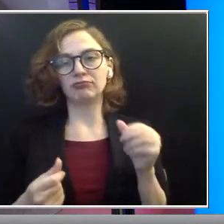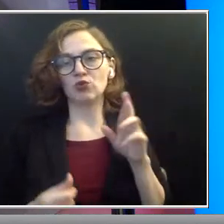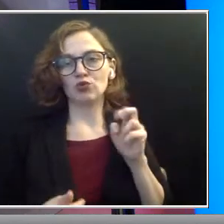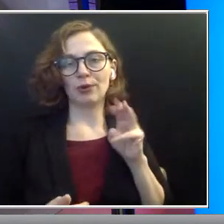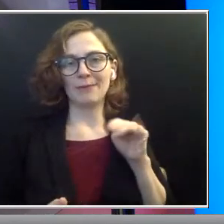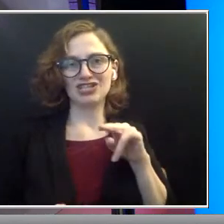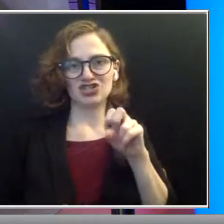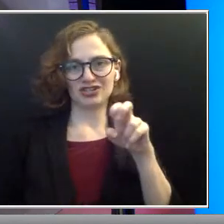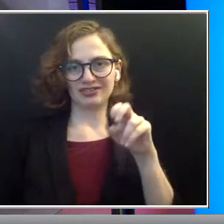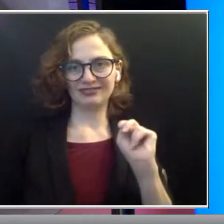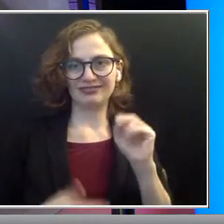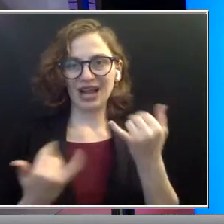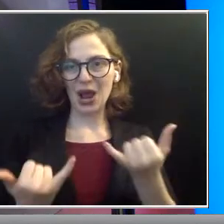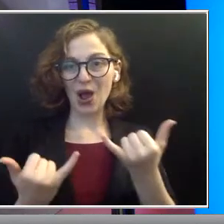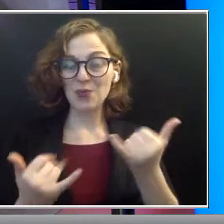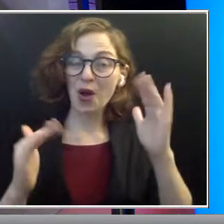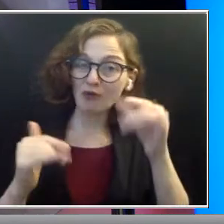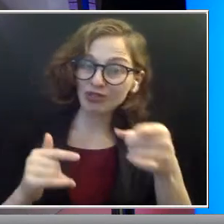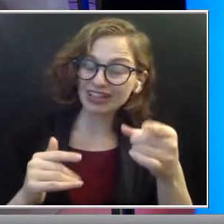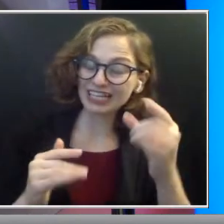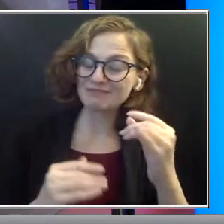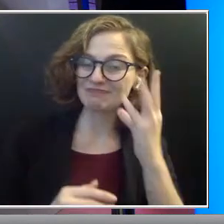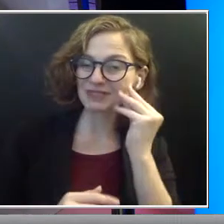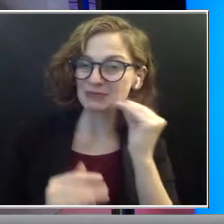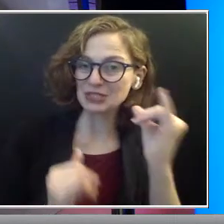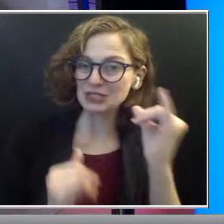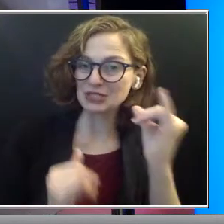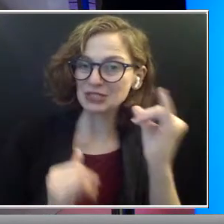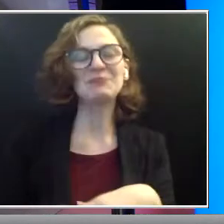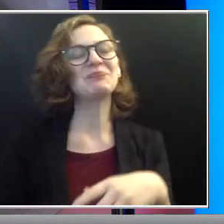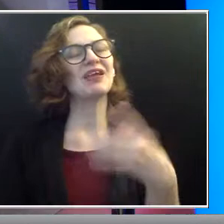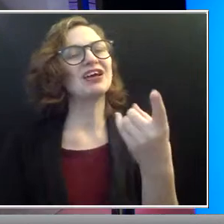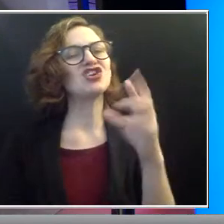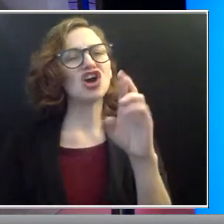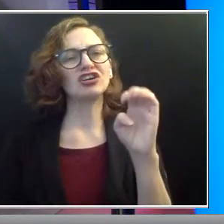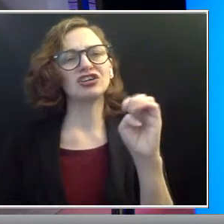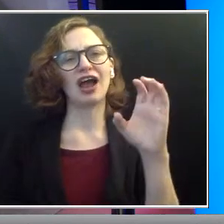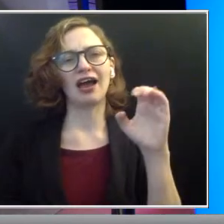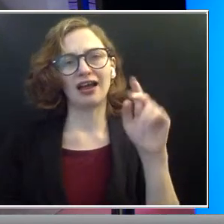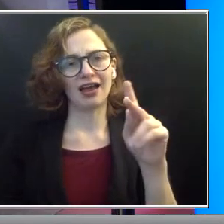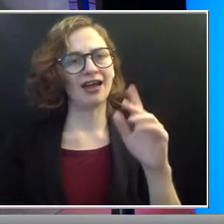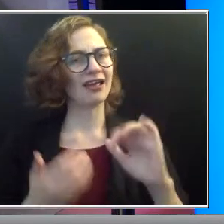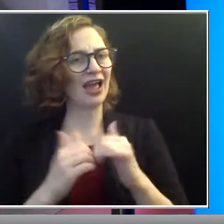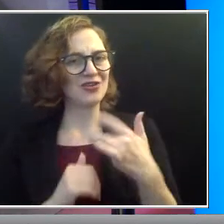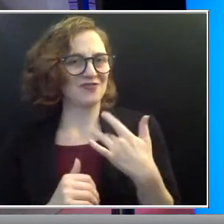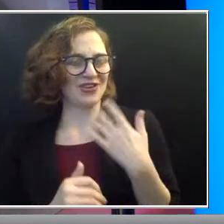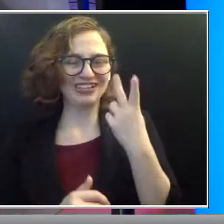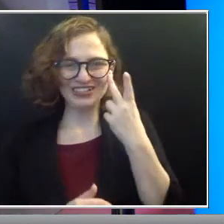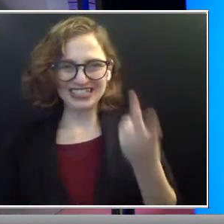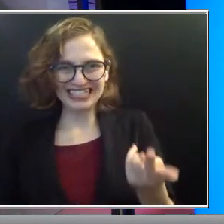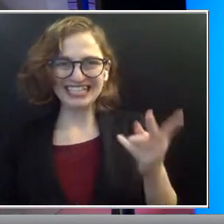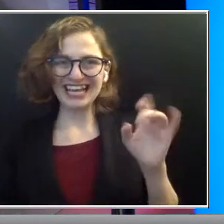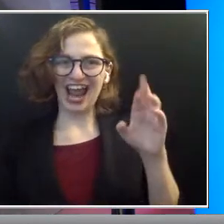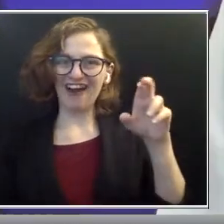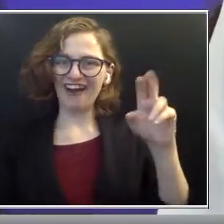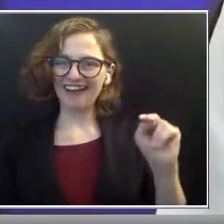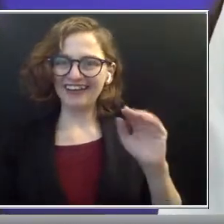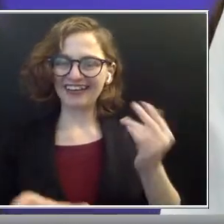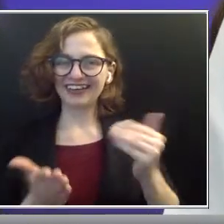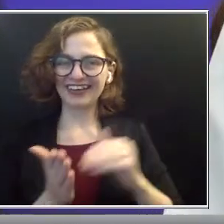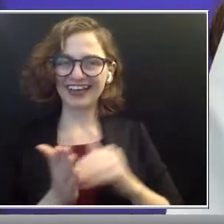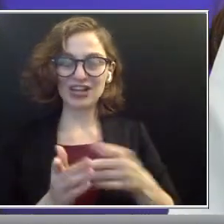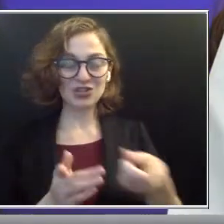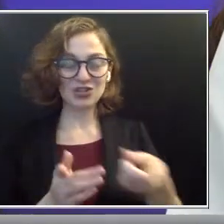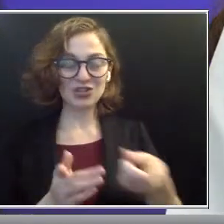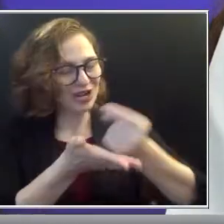what's it like to see your patient back here now? You've treated her since she was a college kid. Yes, it's awesome to see Erin here. We were just